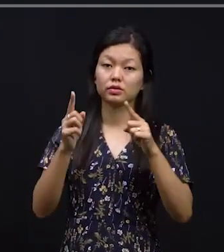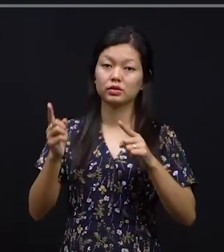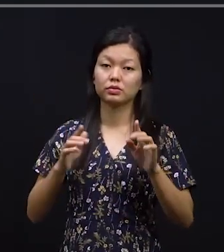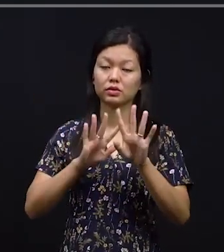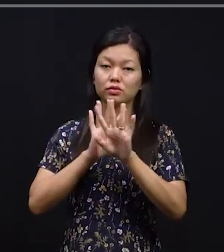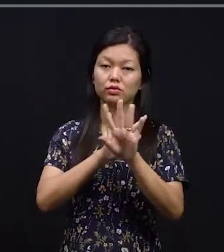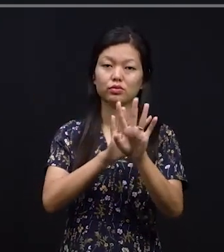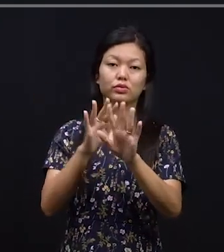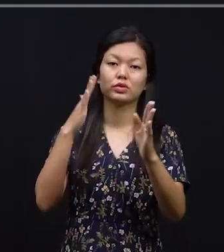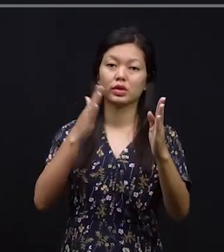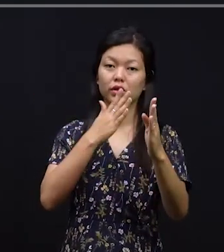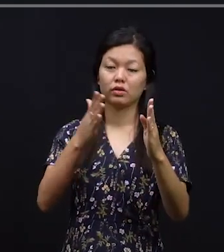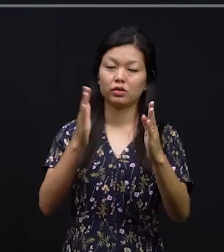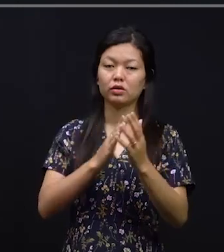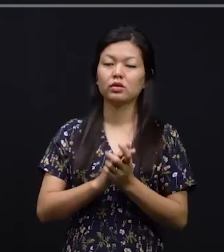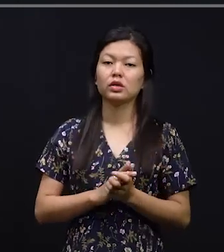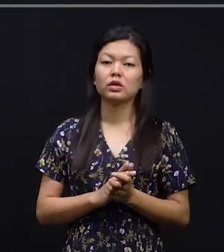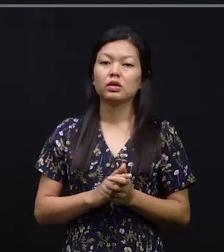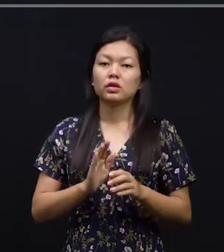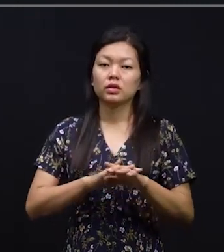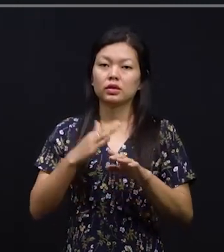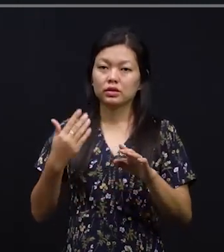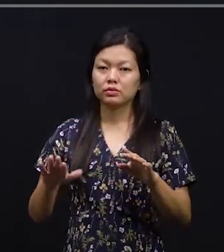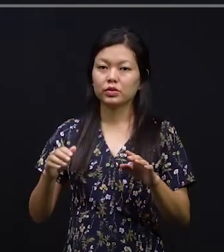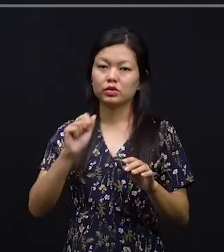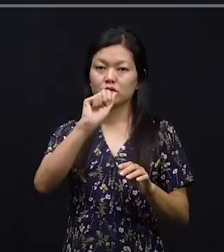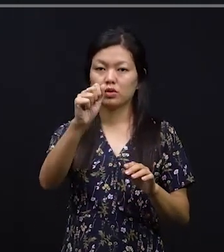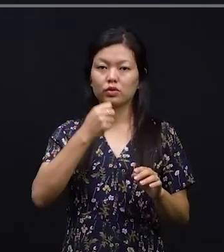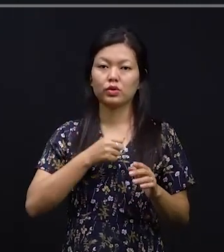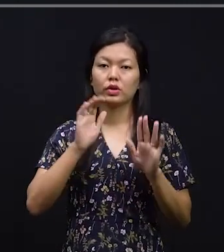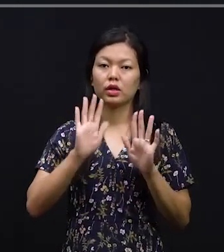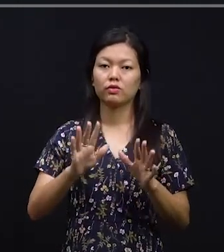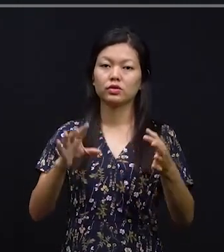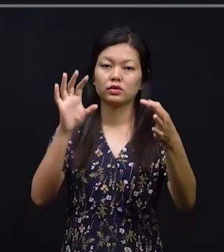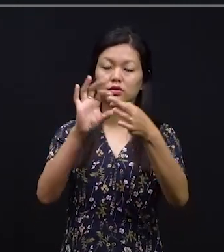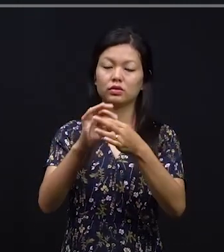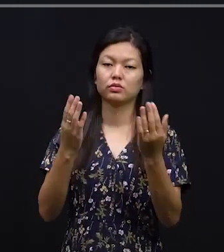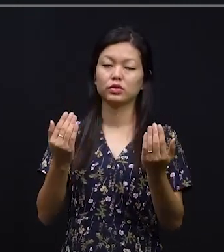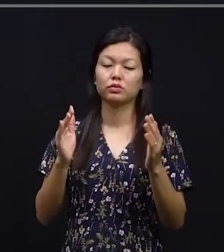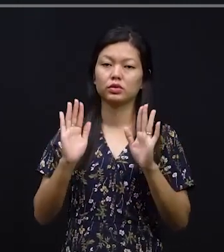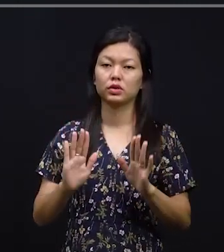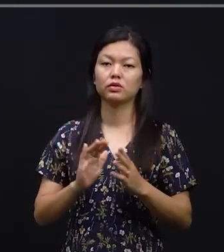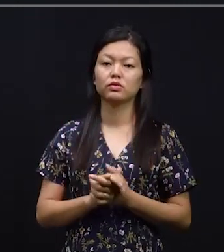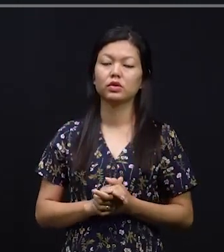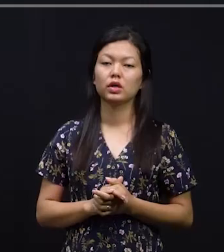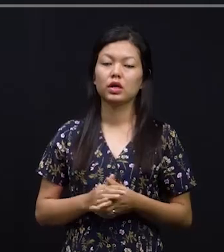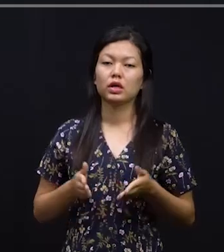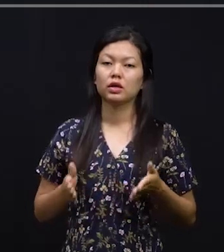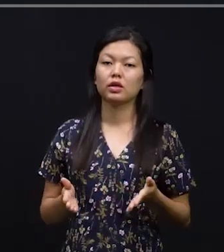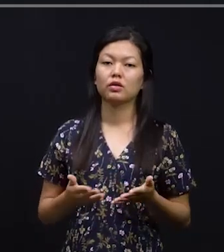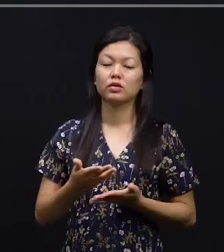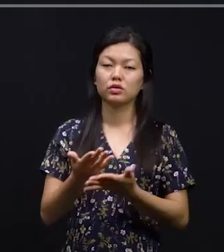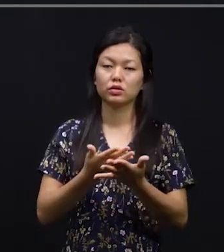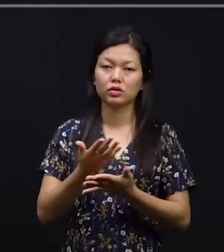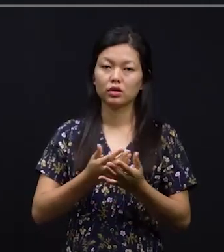lives. These are some things that we experience and we come across because we will be discussing about some people whom